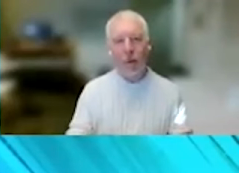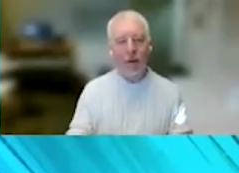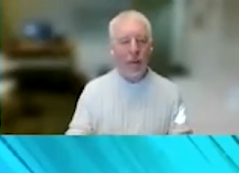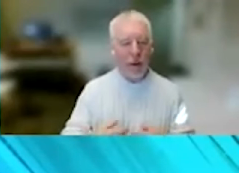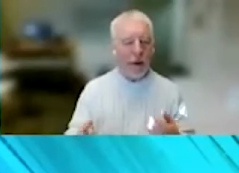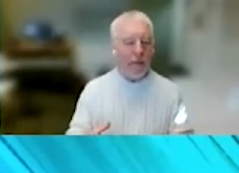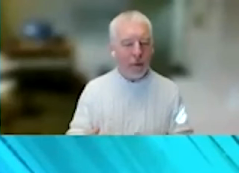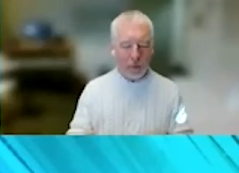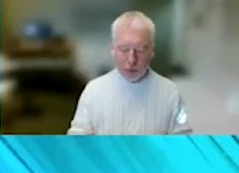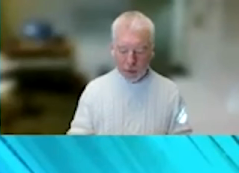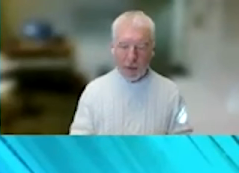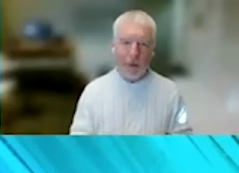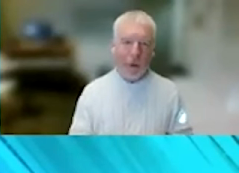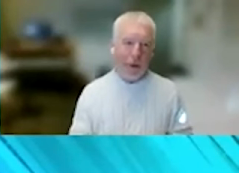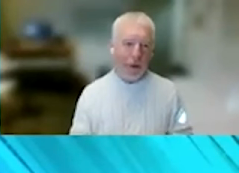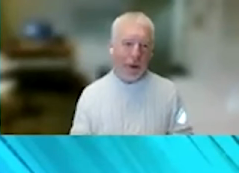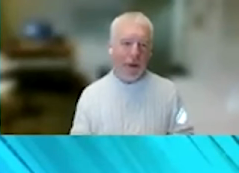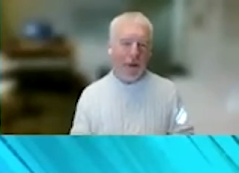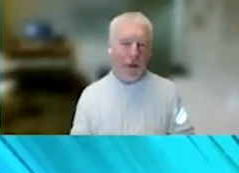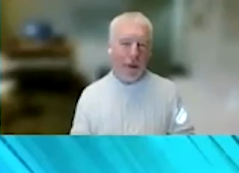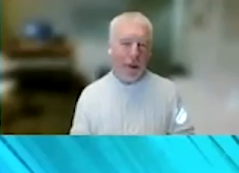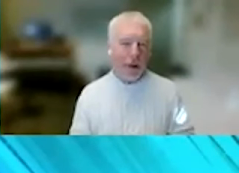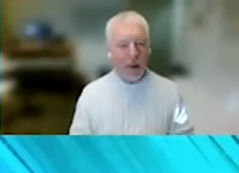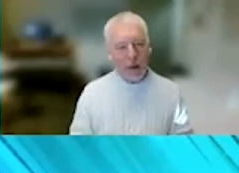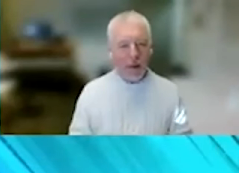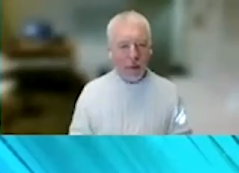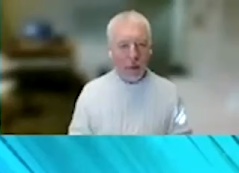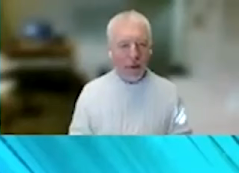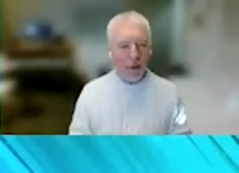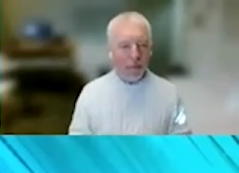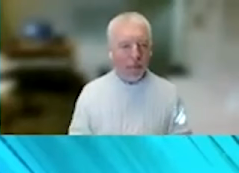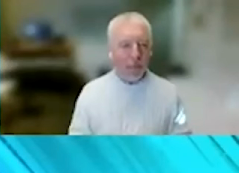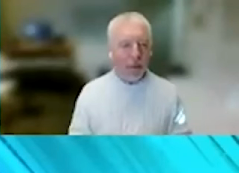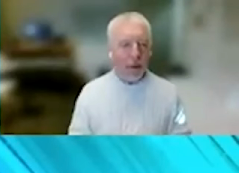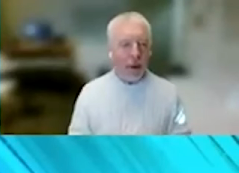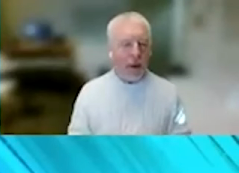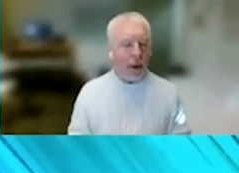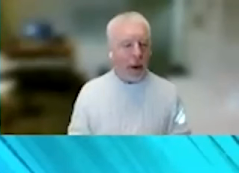it's nice to remove them and to bring them back and forth as needed. So they each have their place.